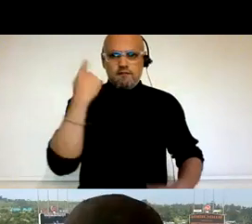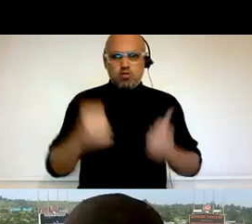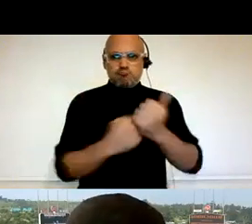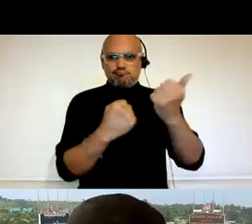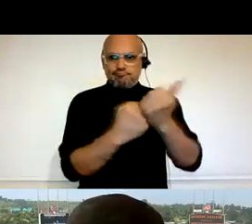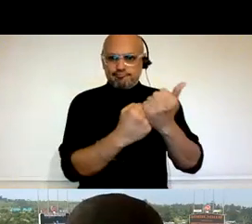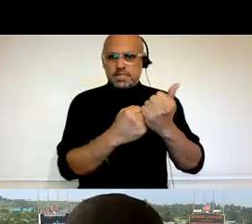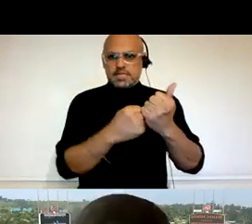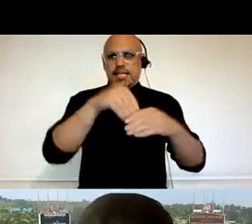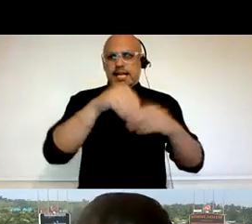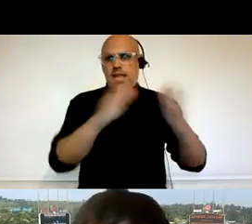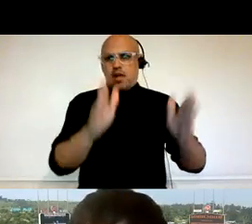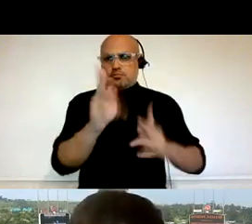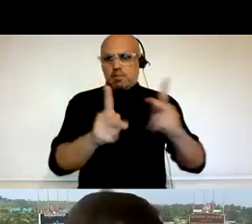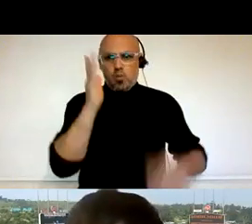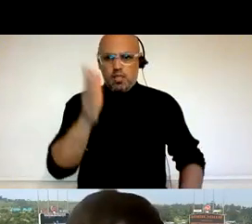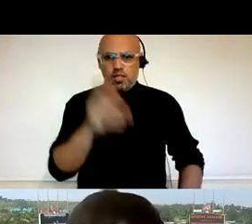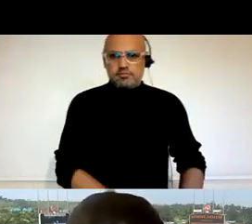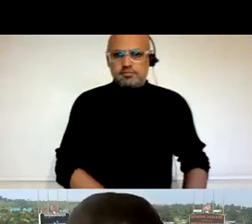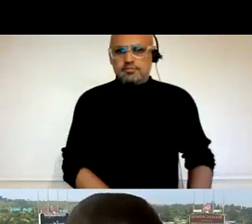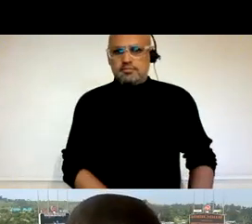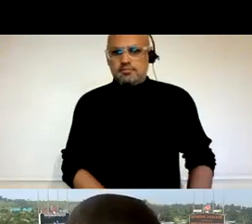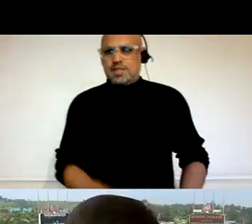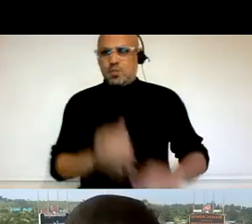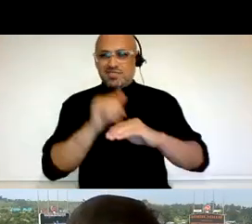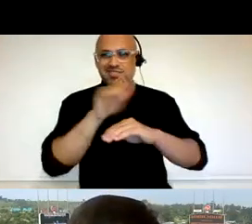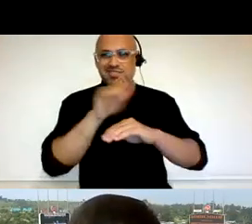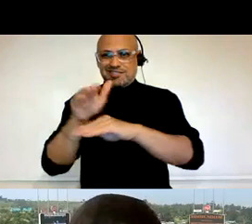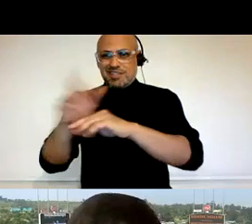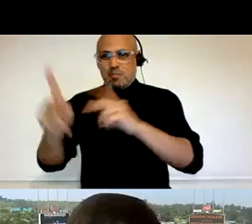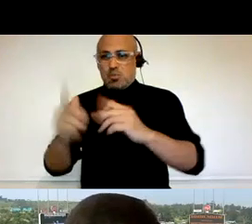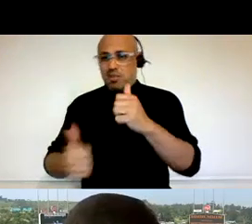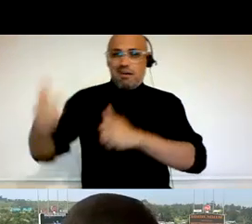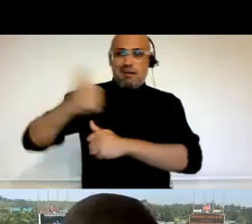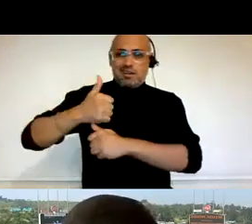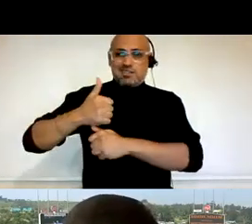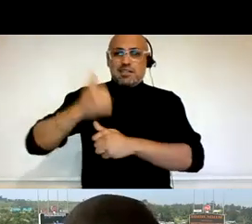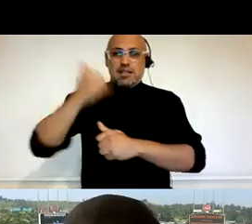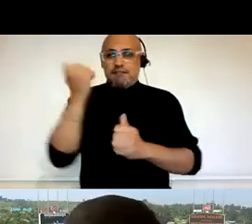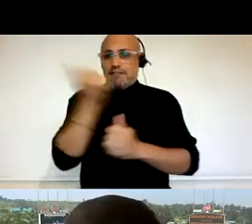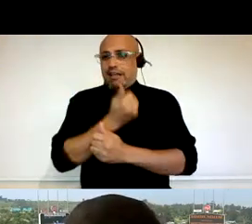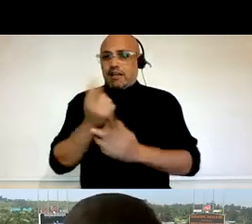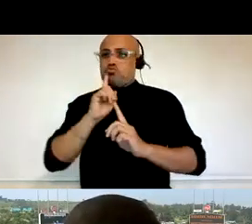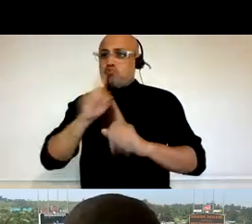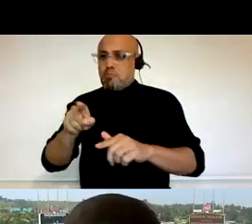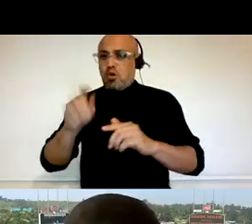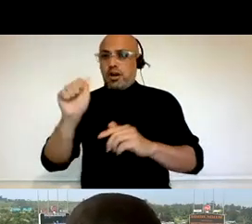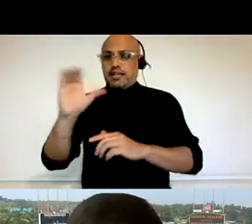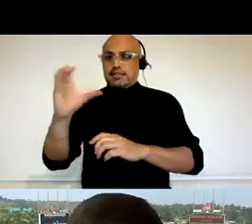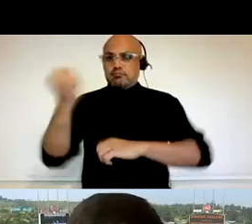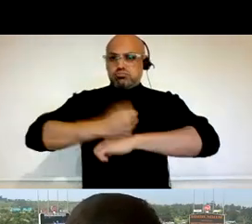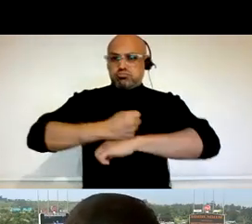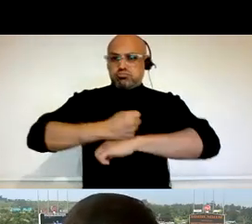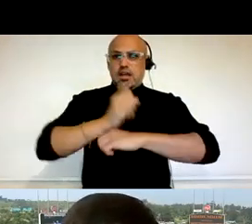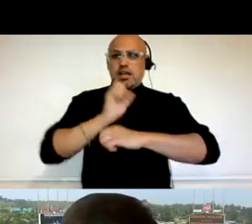we send the squad out as the highest priority if there's any reports of any air conditioning down, to make sure we're getting those up as